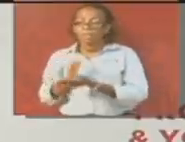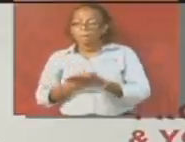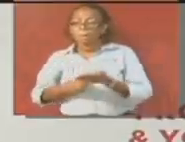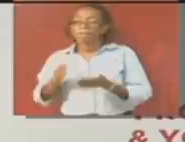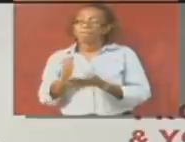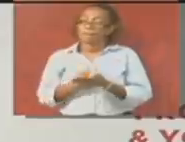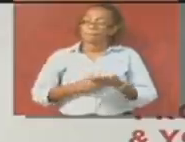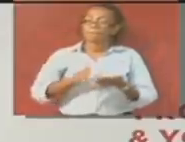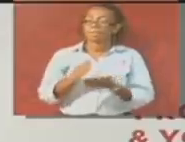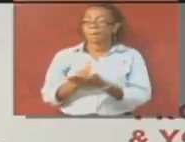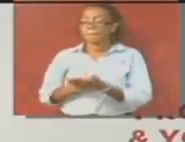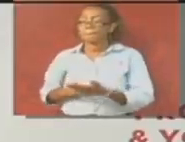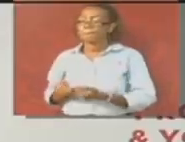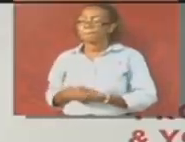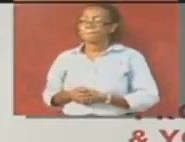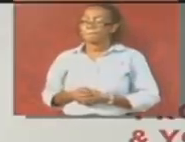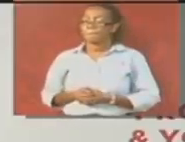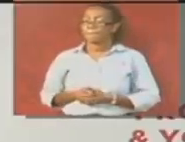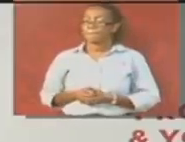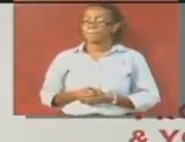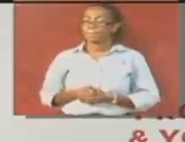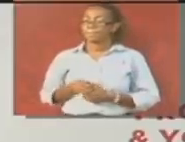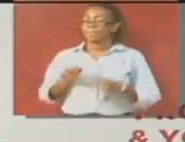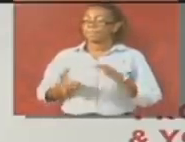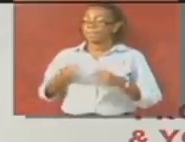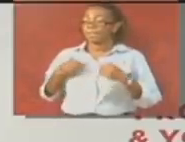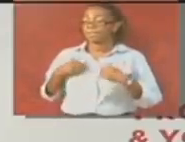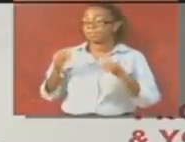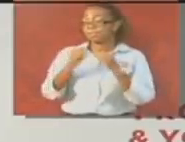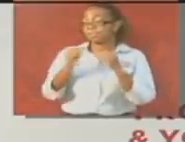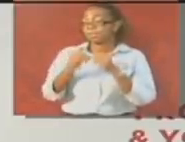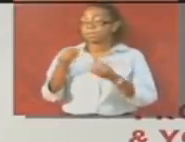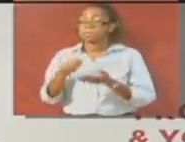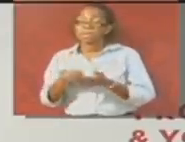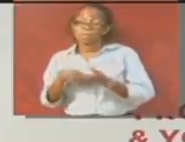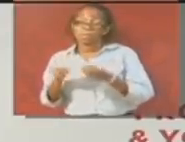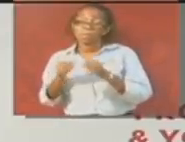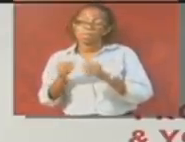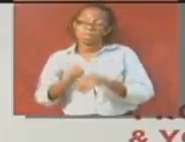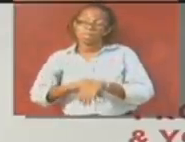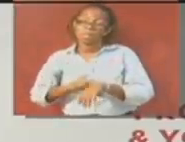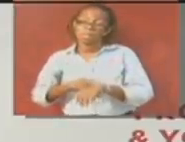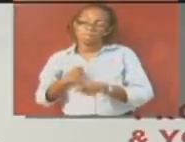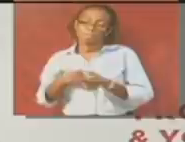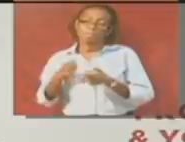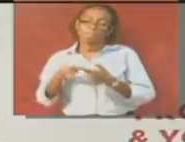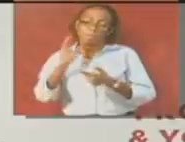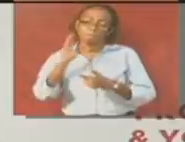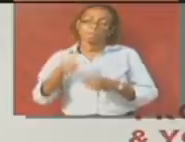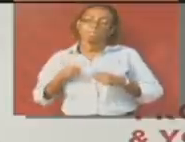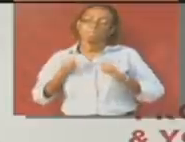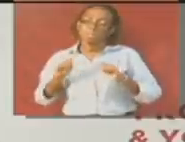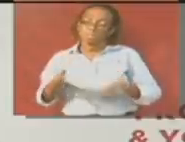as additional capacity becomes available, then that testing will be quote-unquote